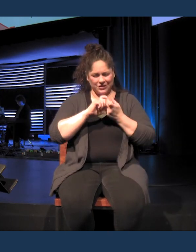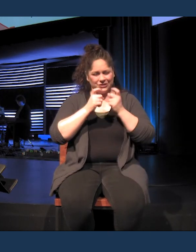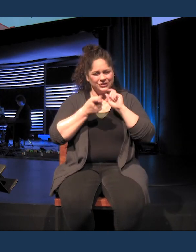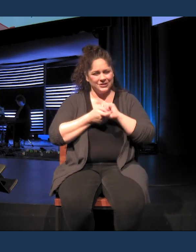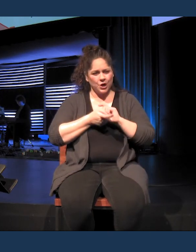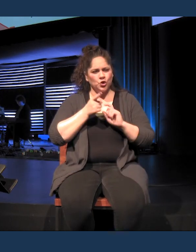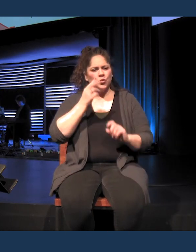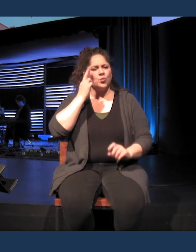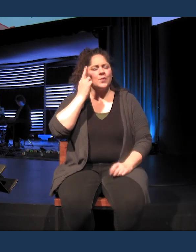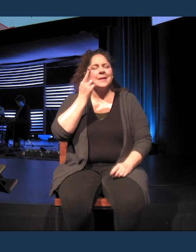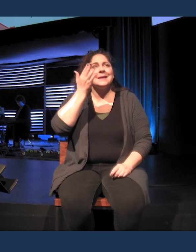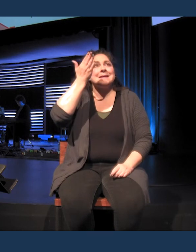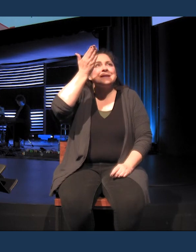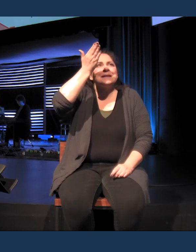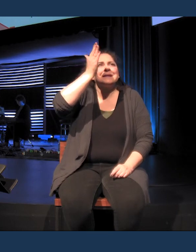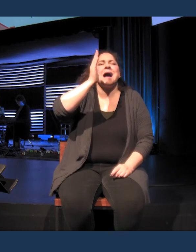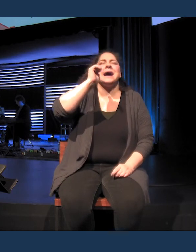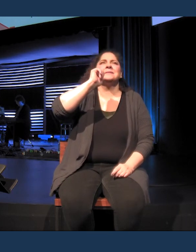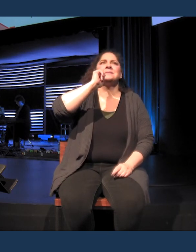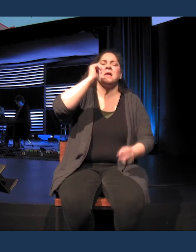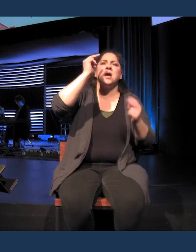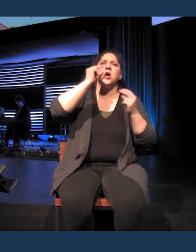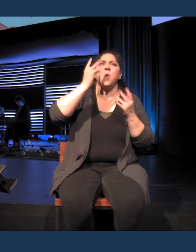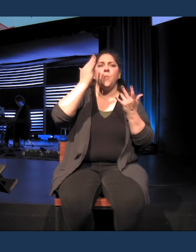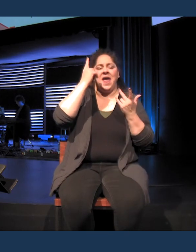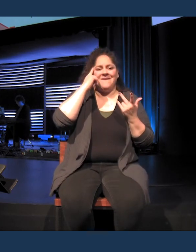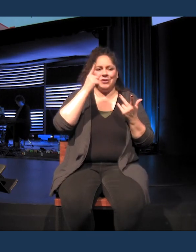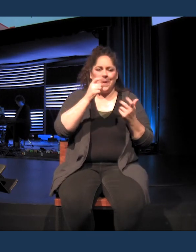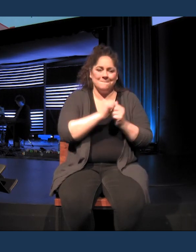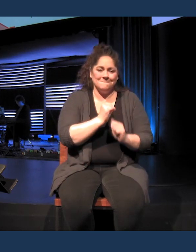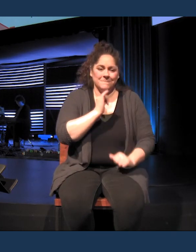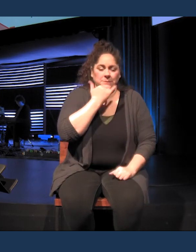just watching over you, waiting for you to mess up,